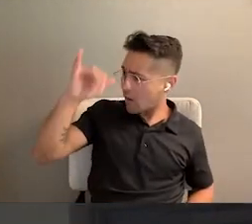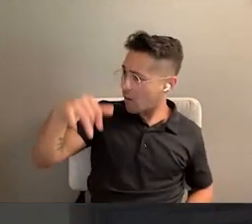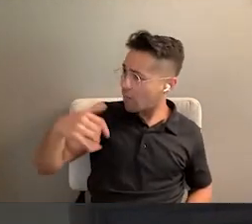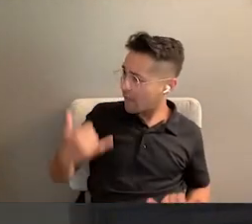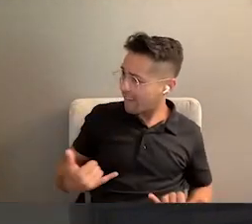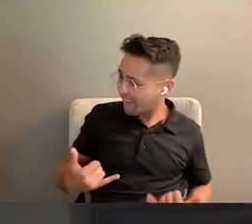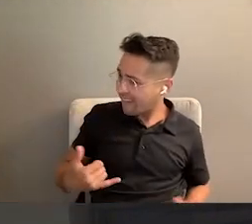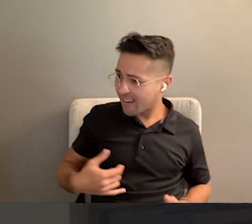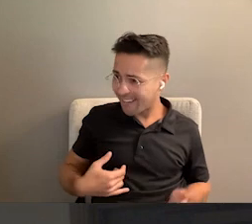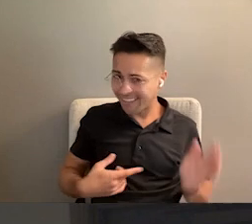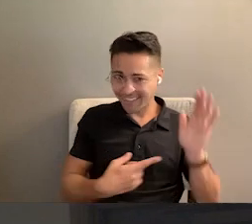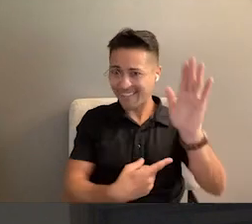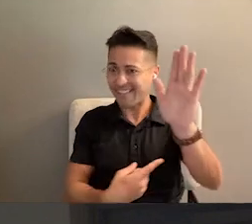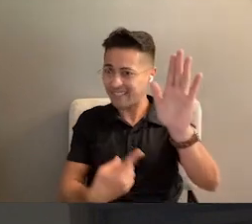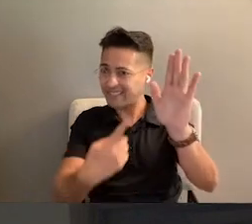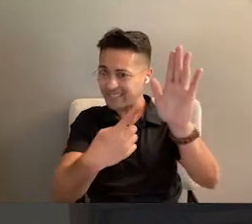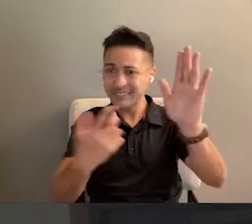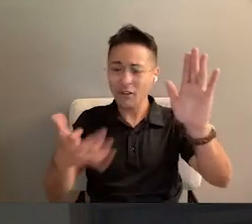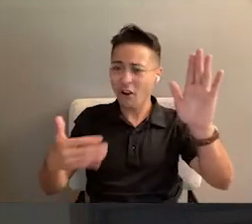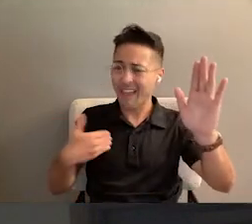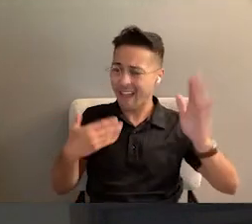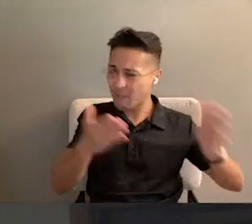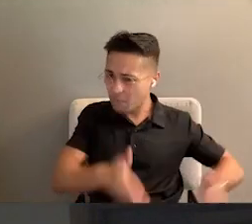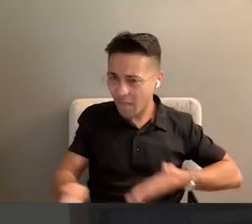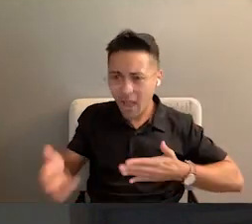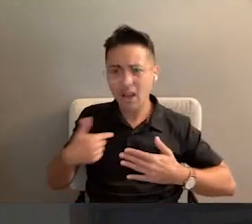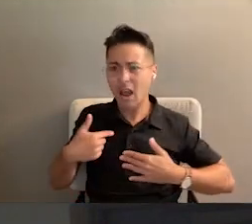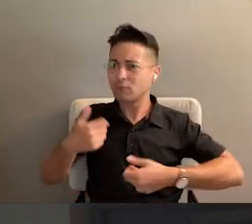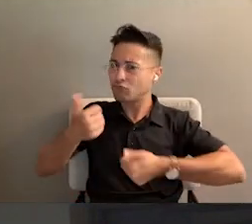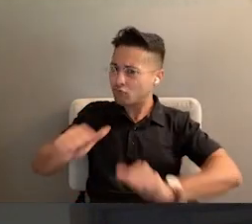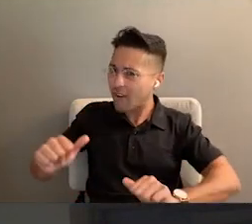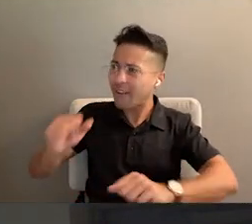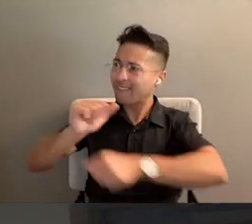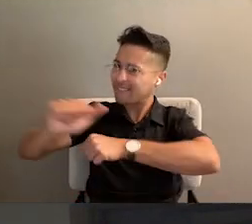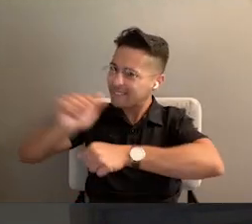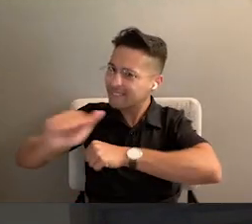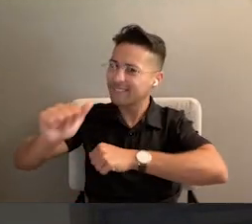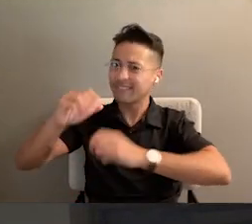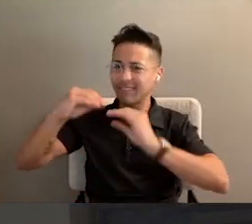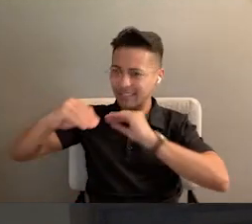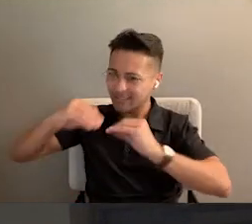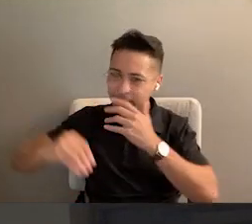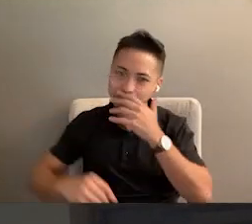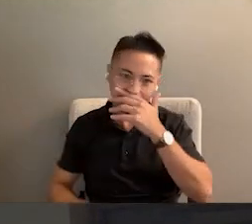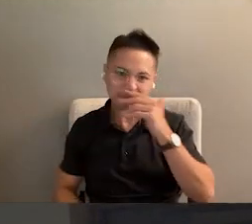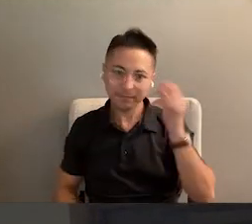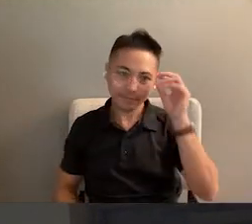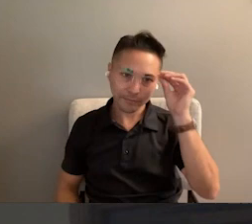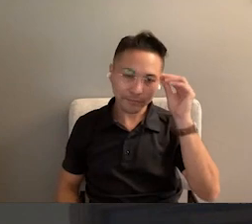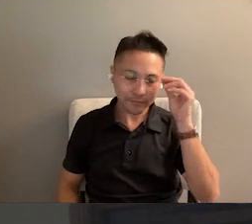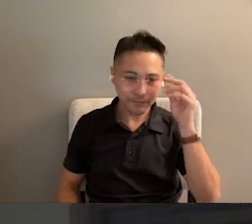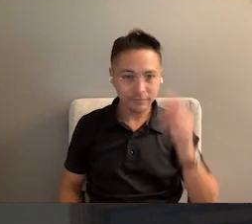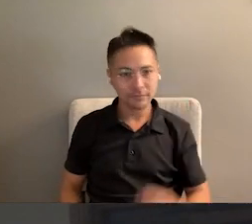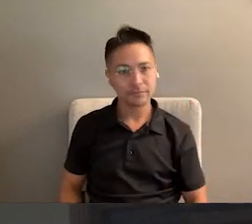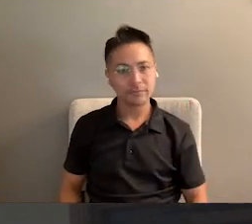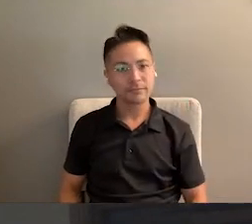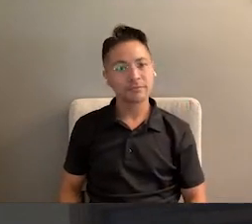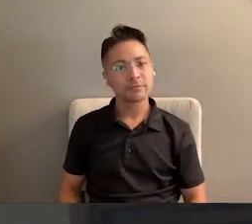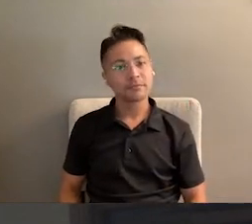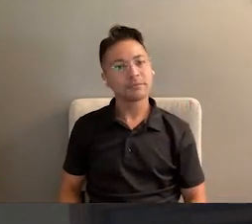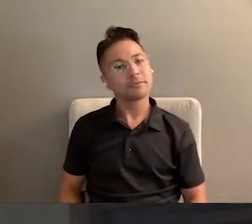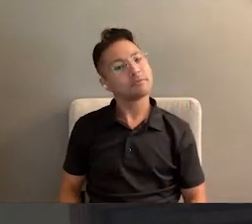say, hey, you can't keep doing this, say, oh yeah, but I know that now, and here, look, see, we have a plan in place and I'm working towards